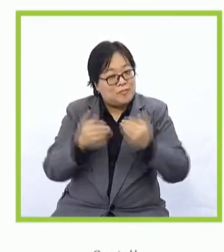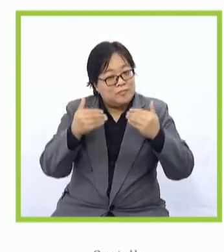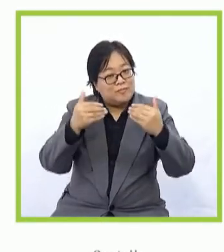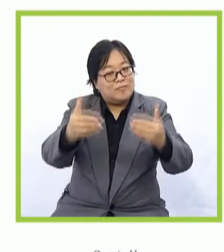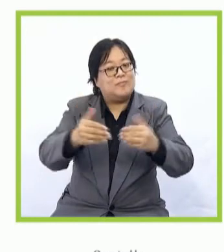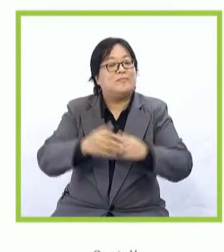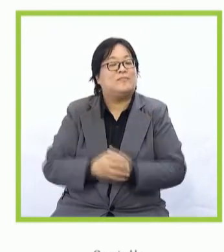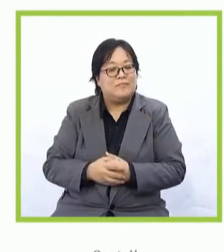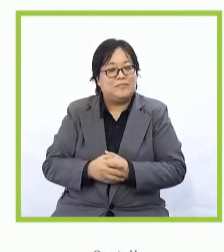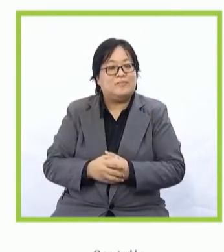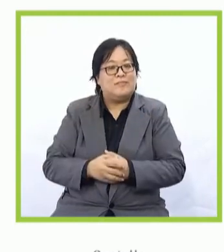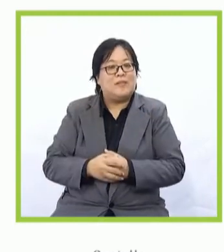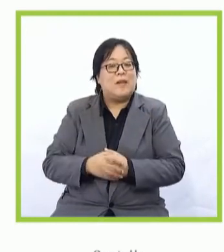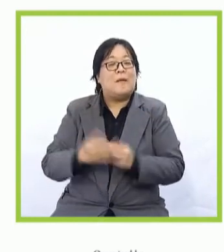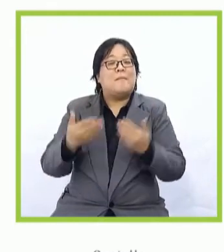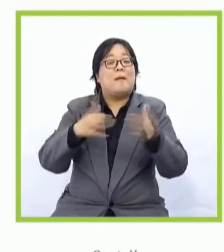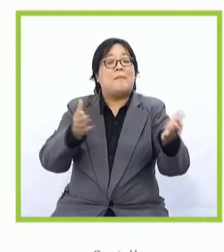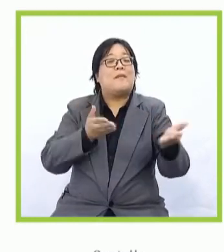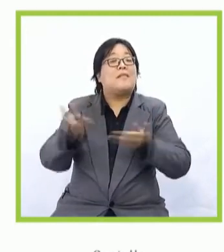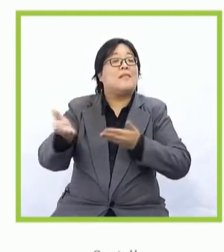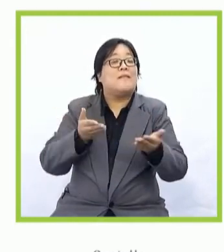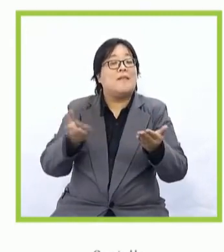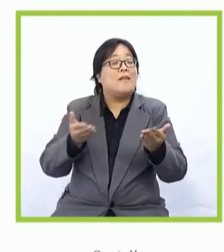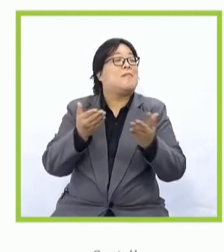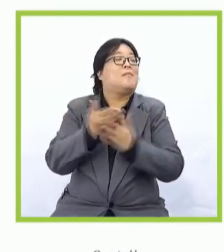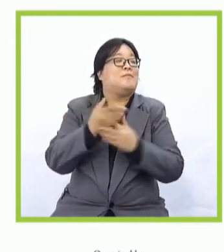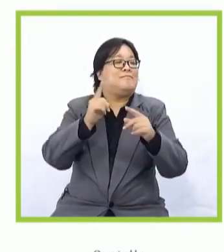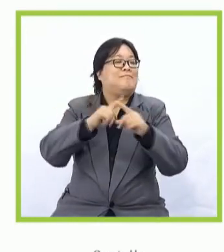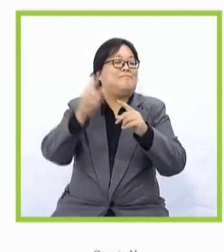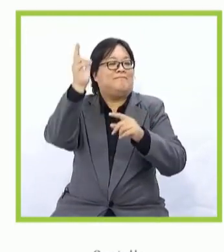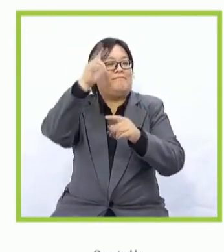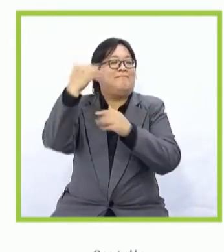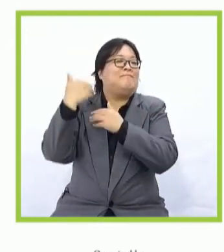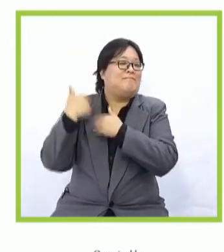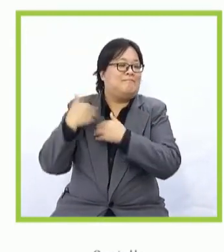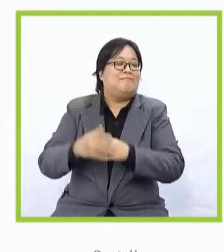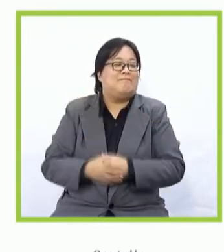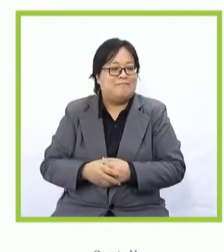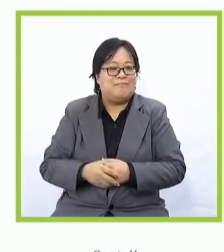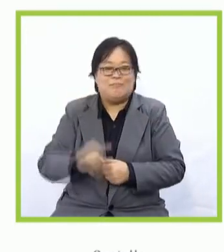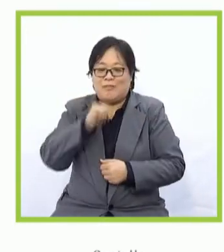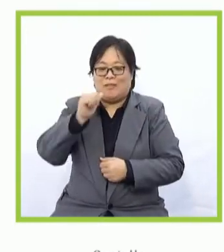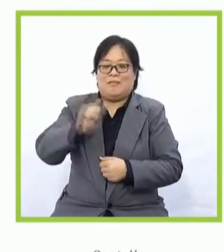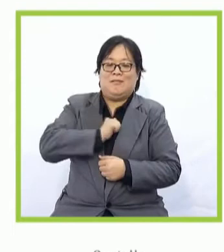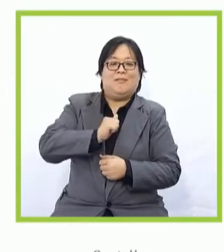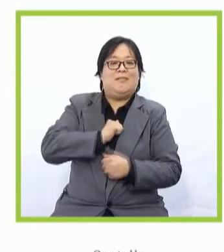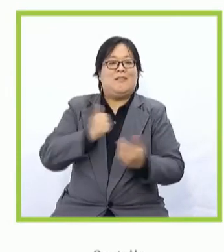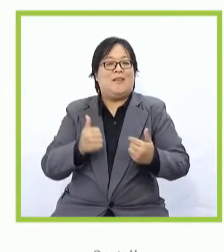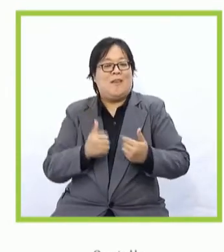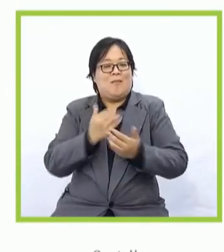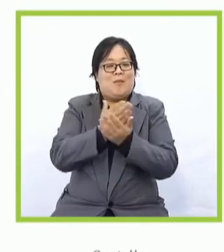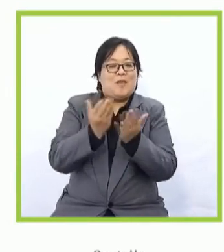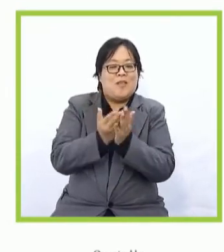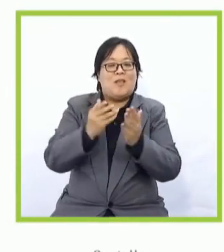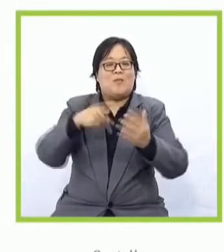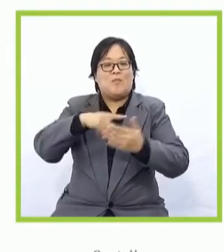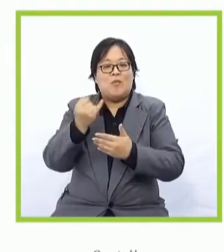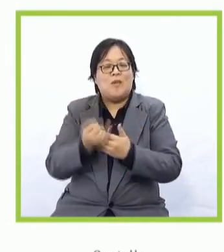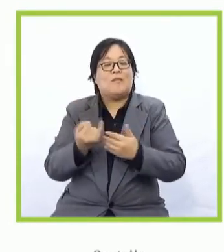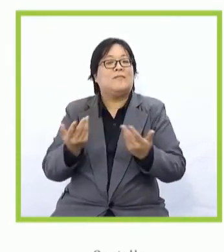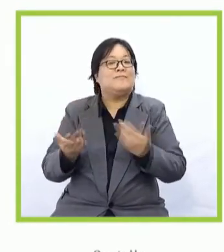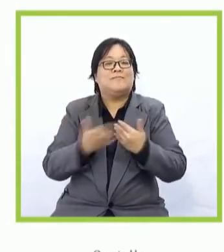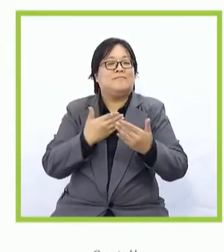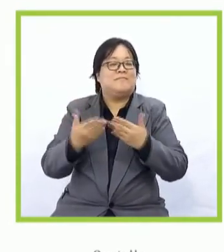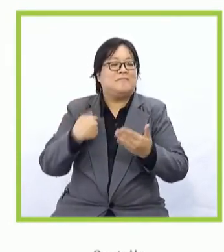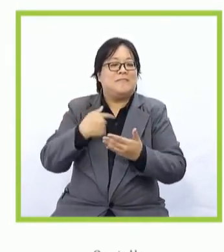the provision of public services by accountable governments, not to run our own off-budget projects, however much